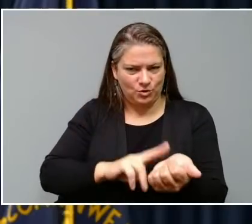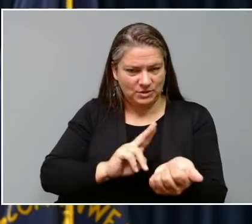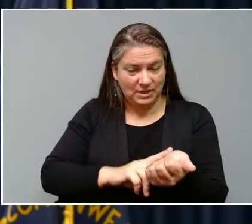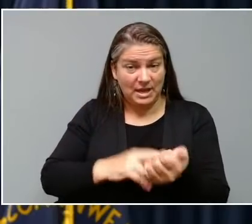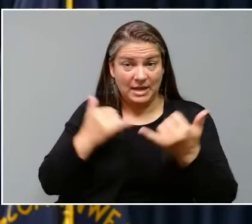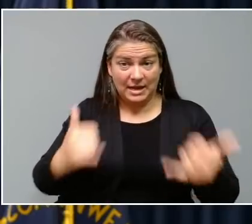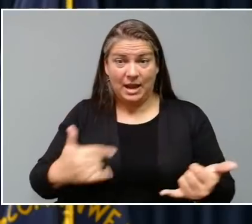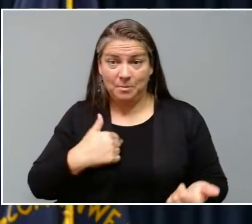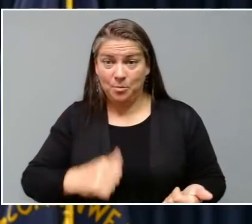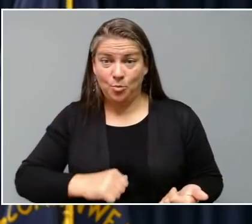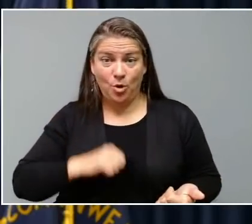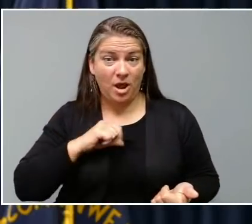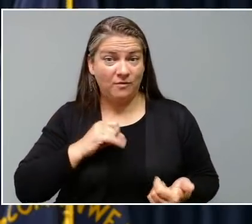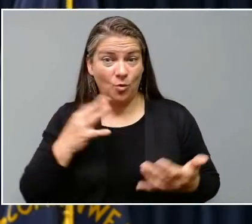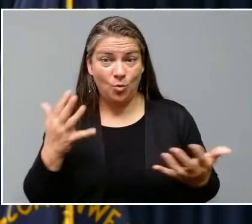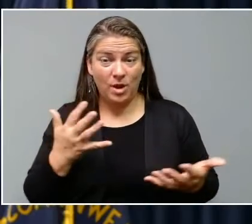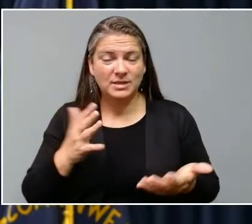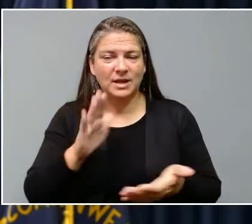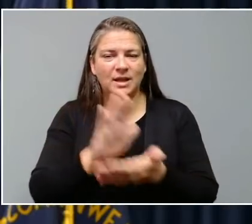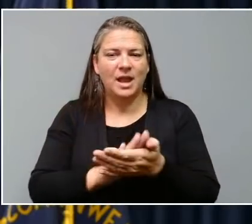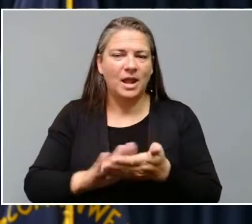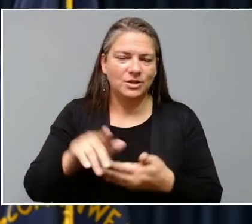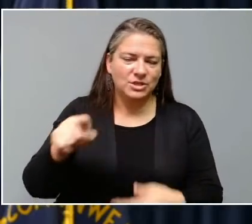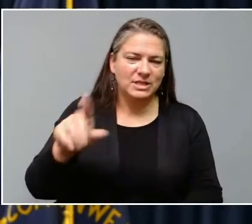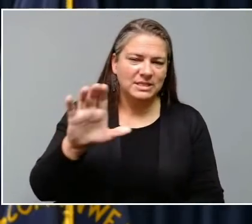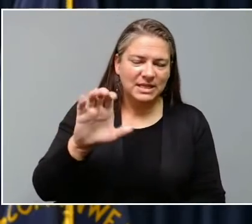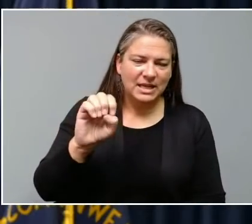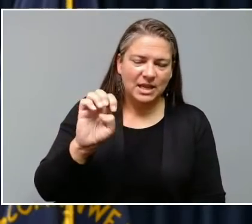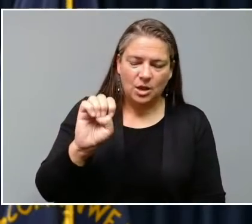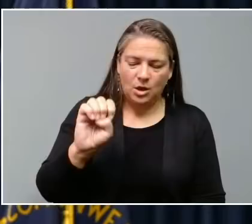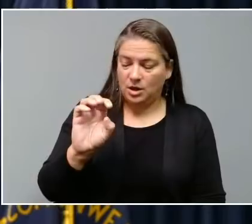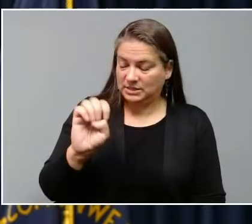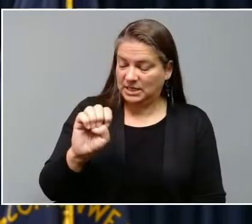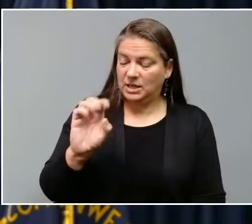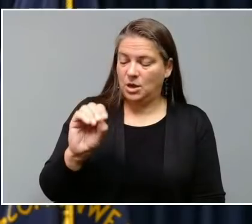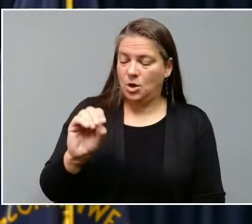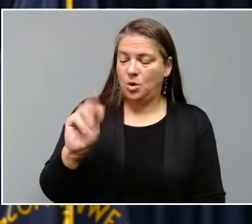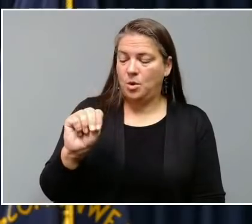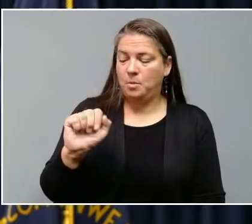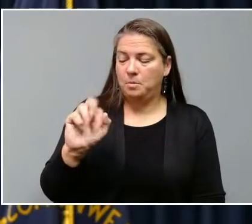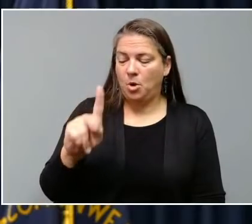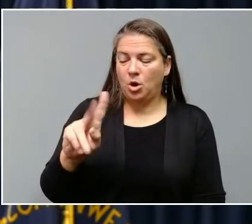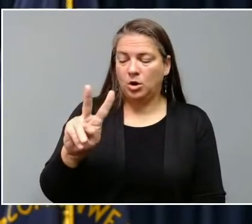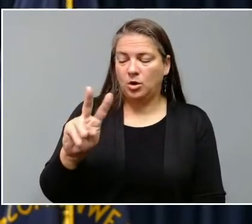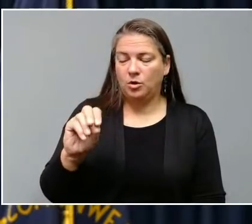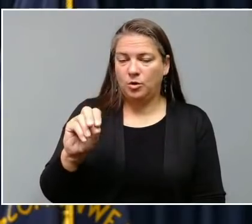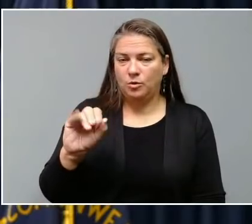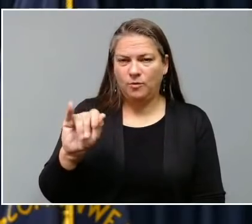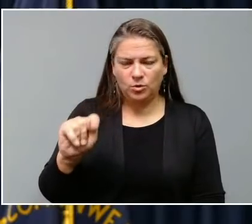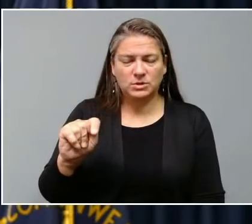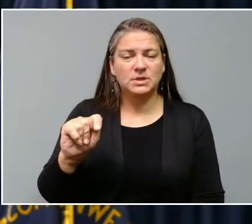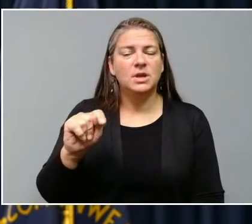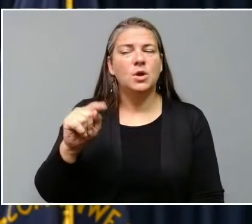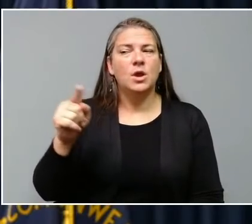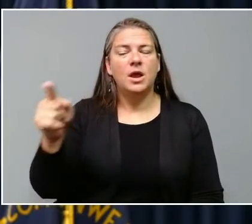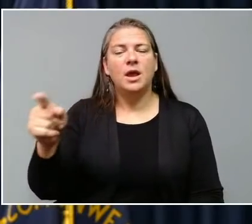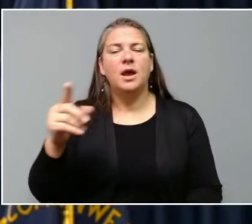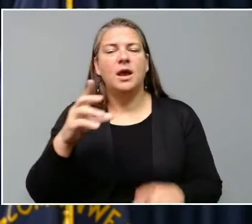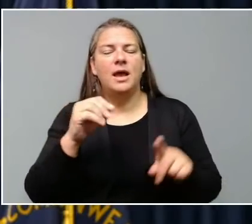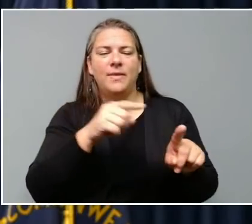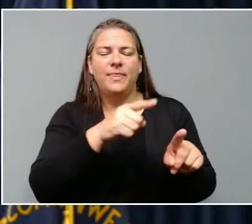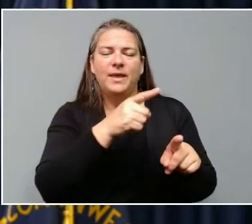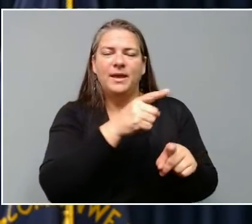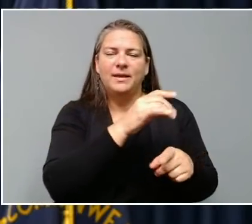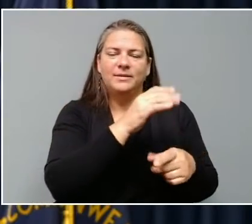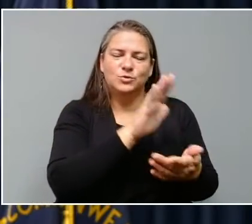have the college's CEO, Mark Vogt, and the dean of the Kentucky campus, Lisa Peak, join us along with 4 students,